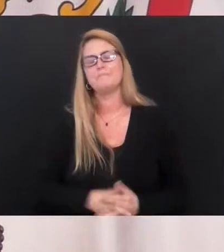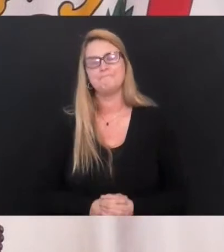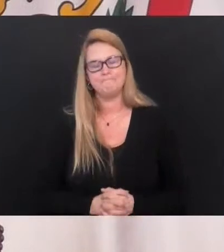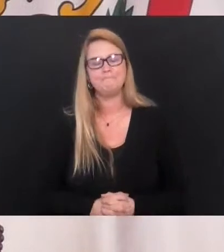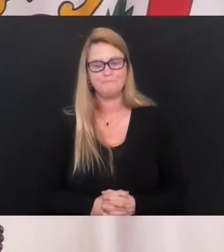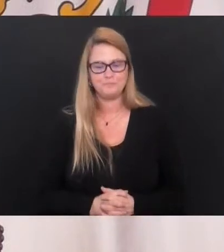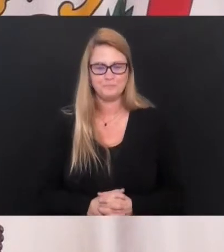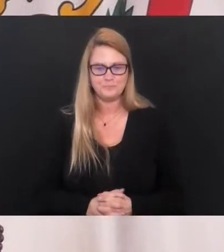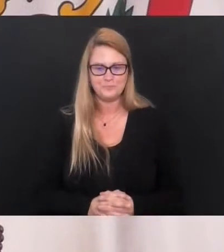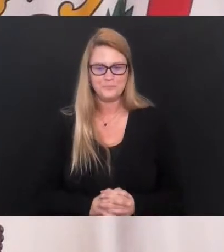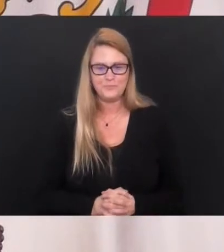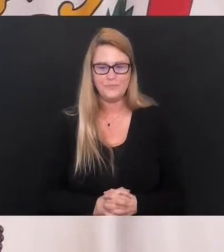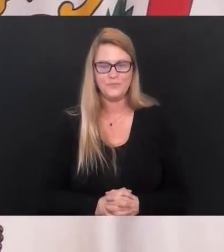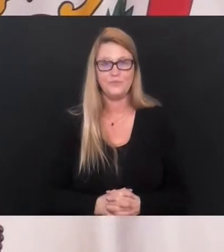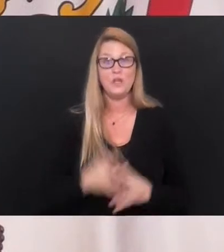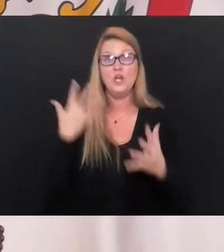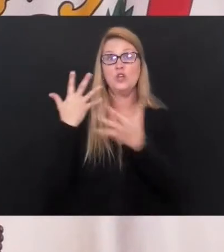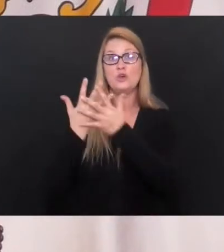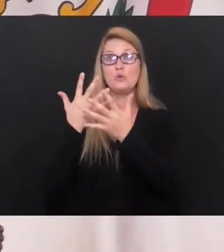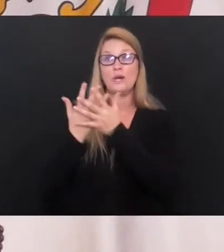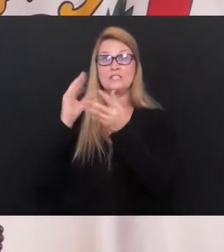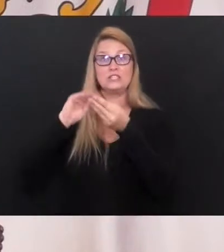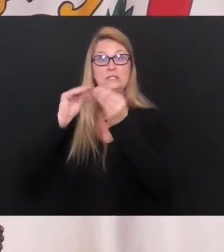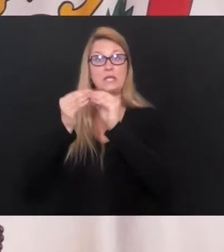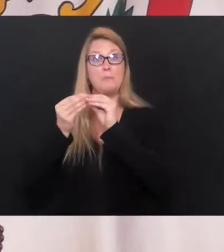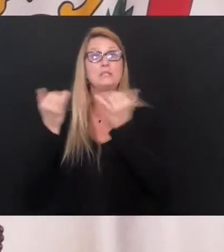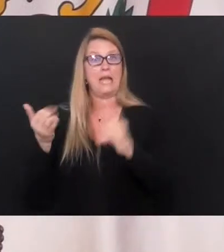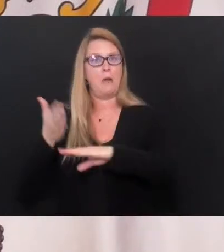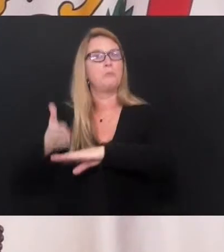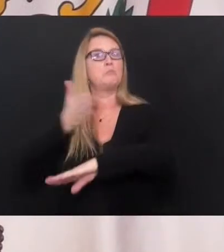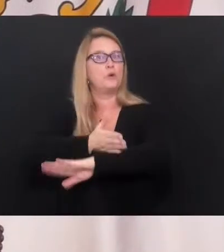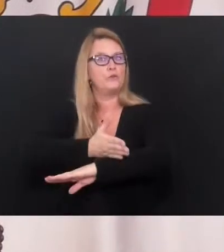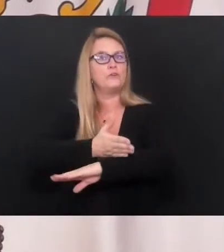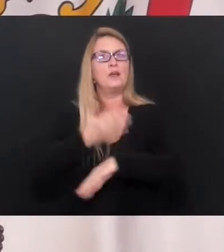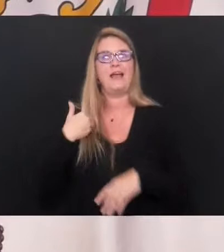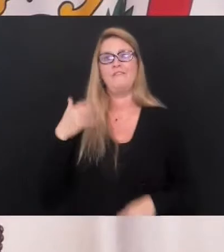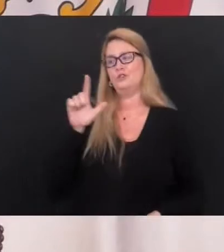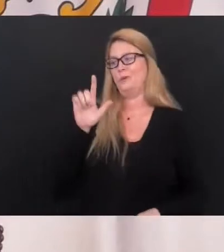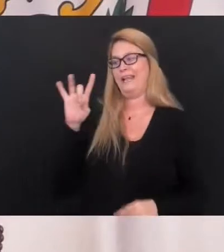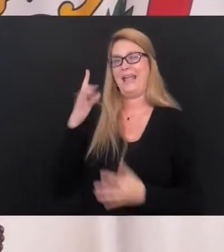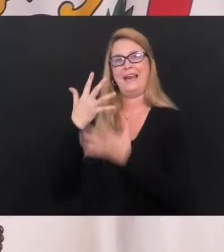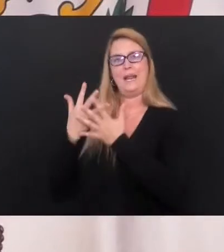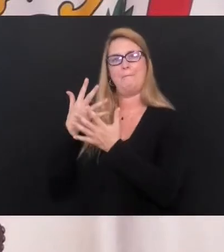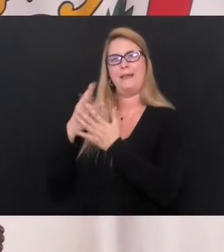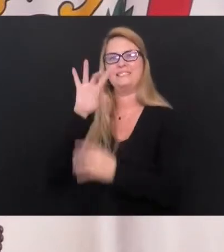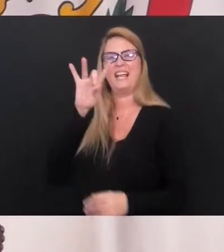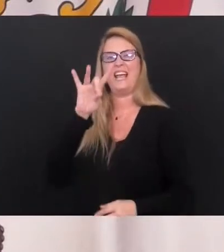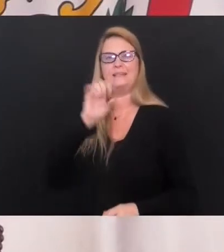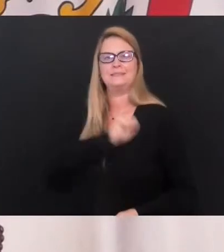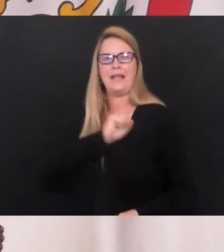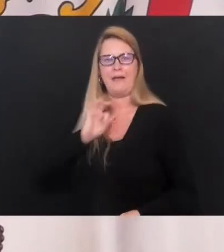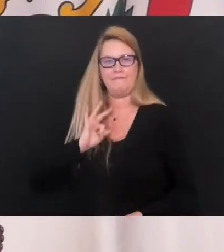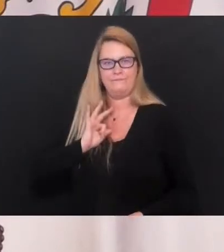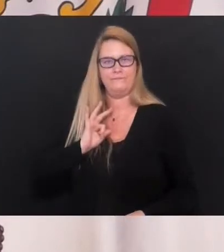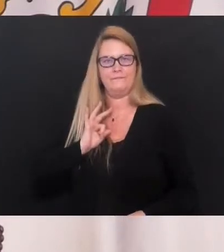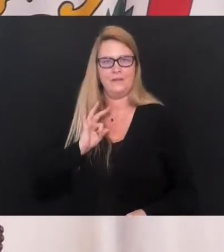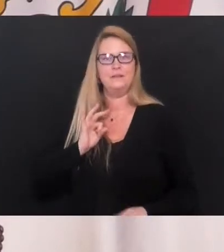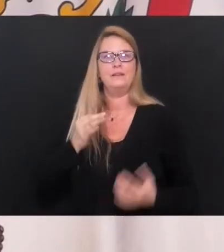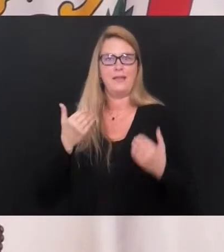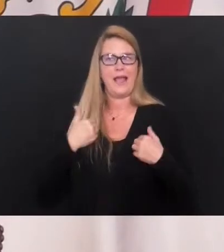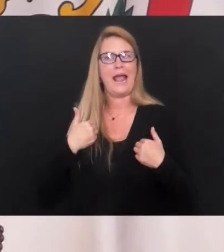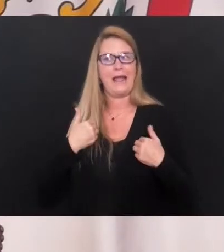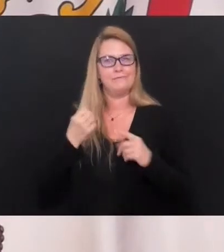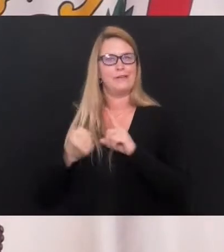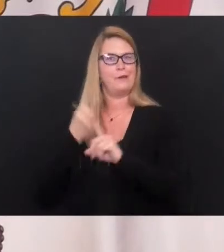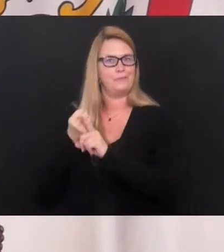sense. Corrections numbers are better and better. We only have 28 inmates and 8 staff, that are having this problem